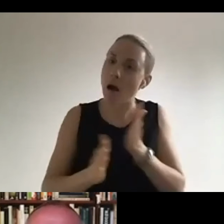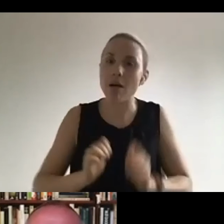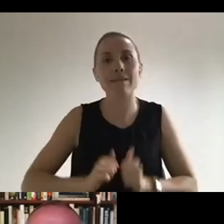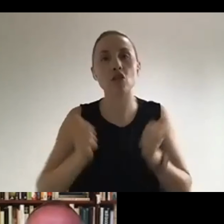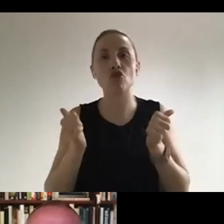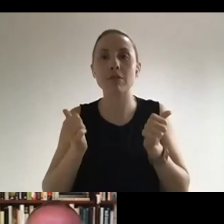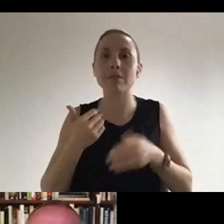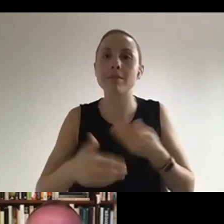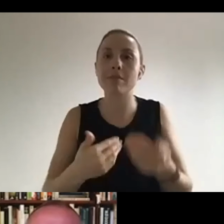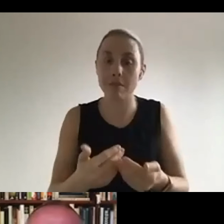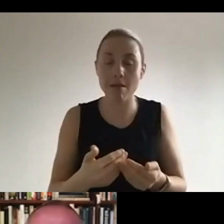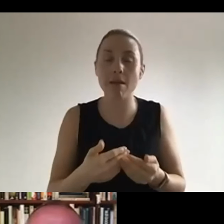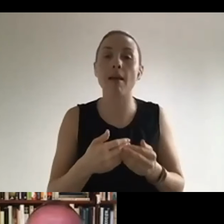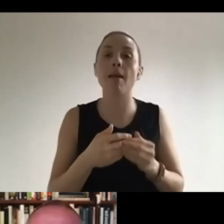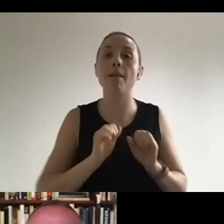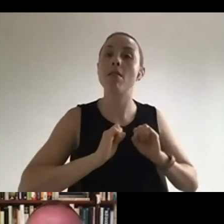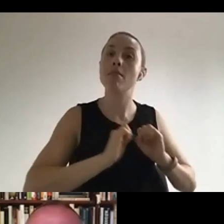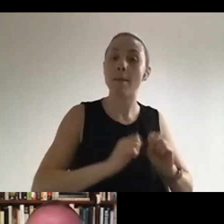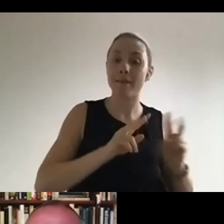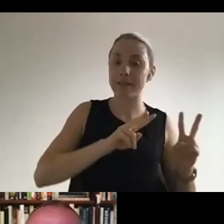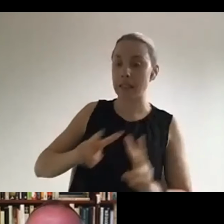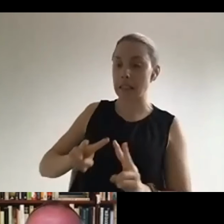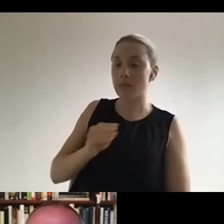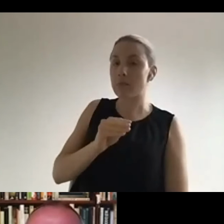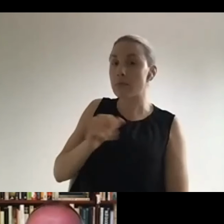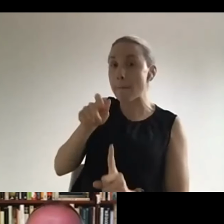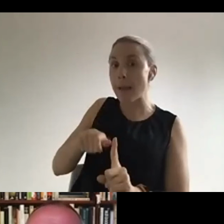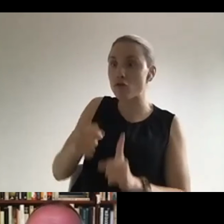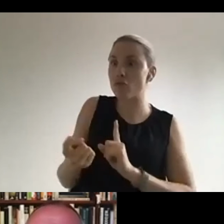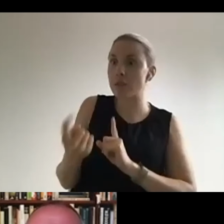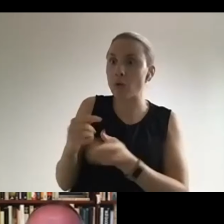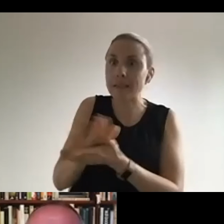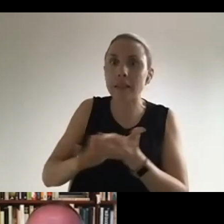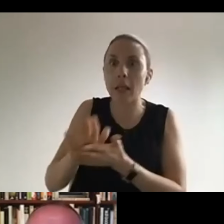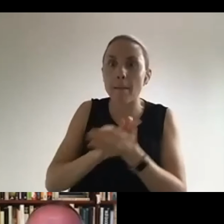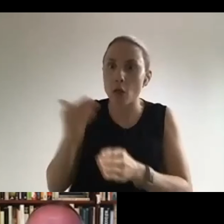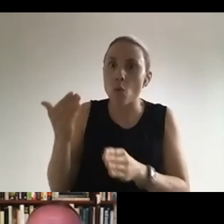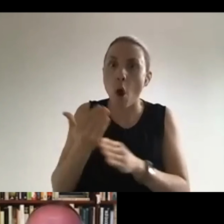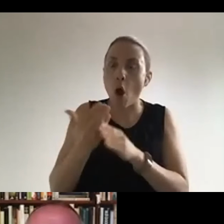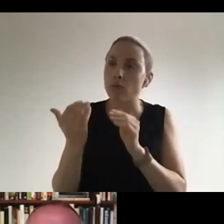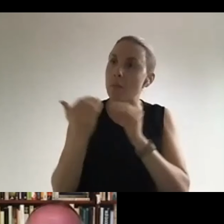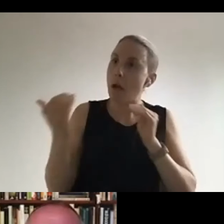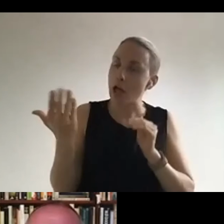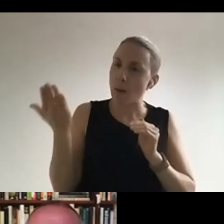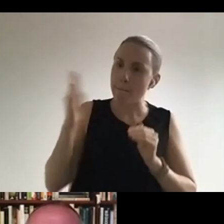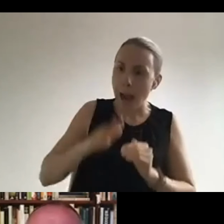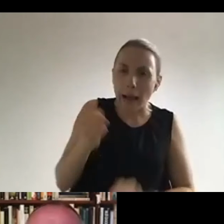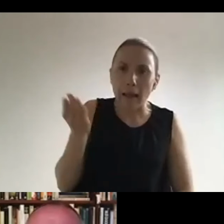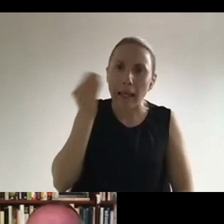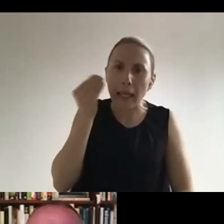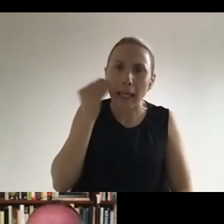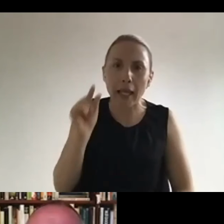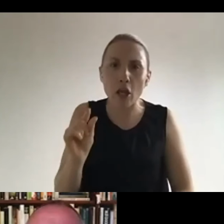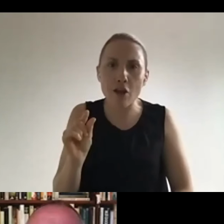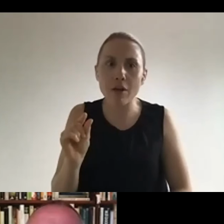some patients responding, which is incredibly promising. Again, for such a drug